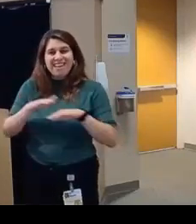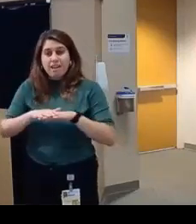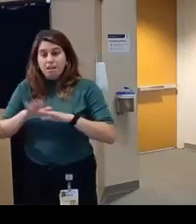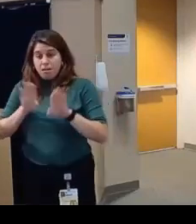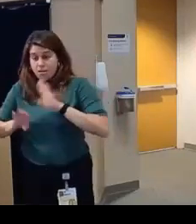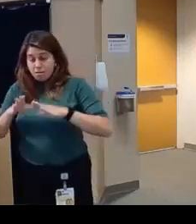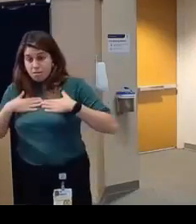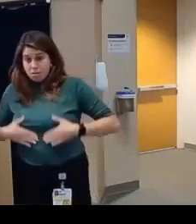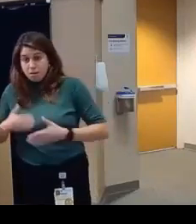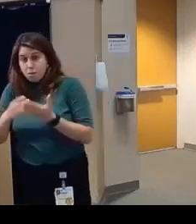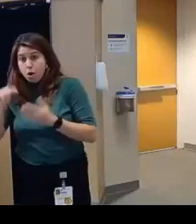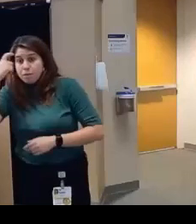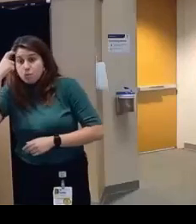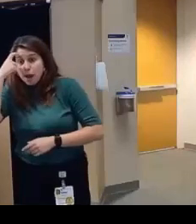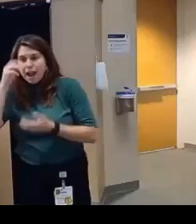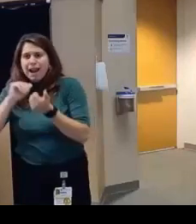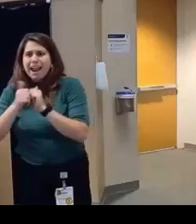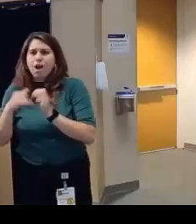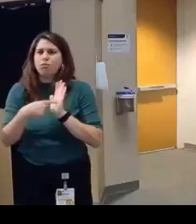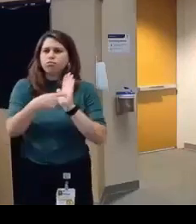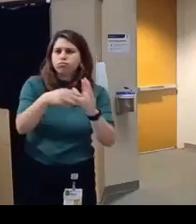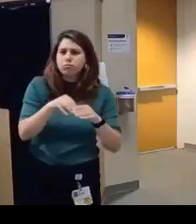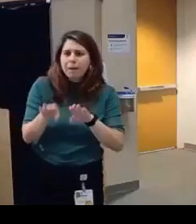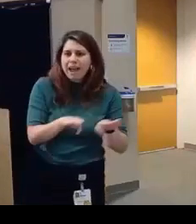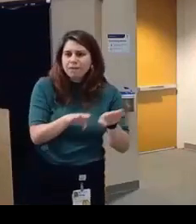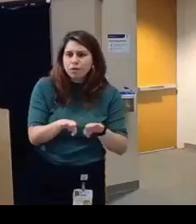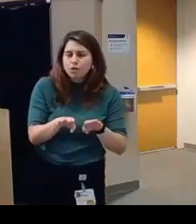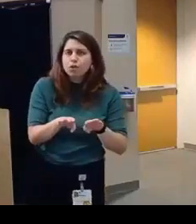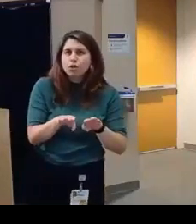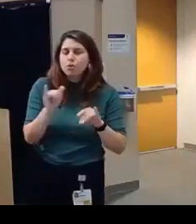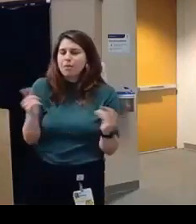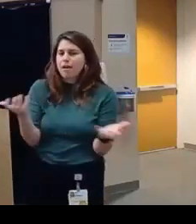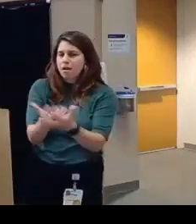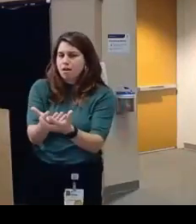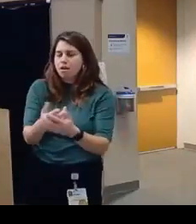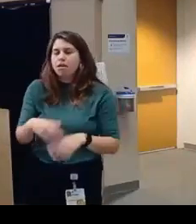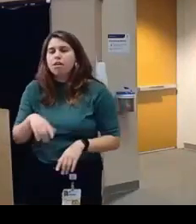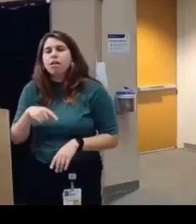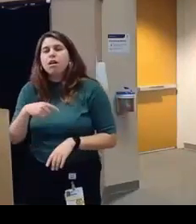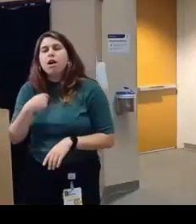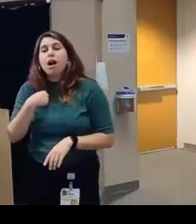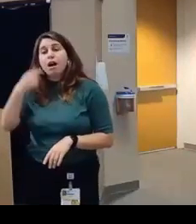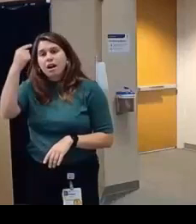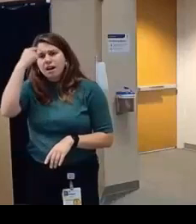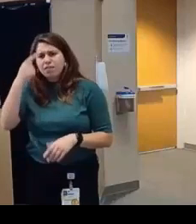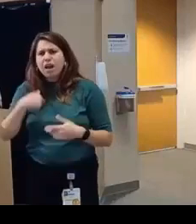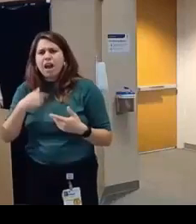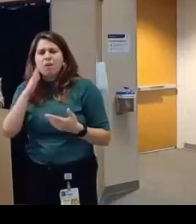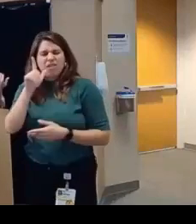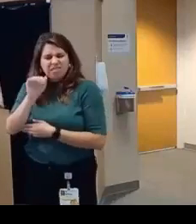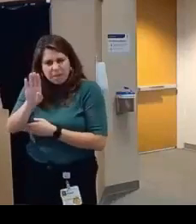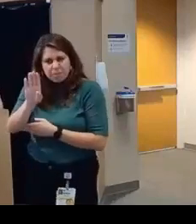physiology of the brain and how that's manifested in behavior. So was really thinking I was going to be a lab researcher, worked with